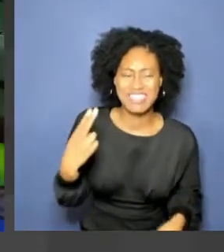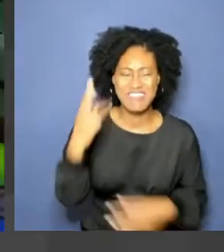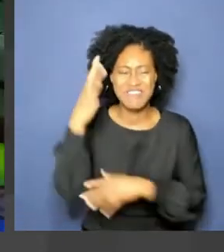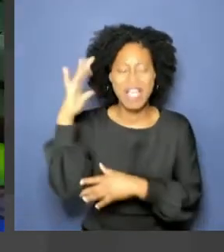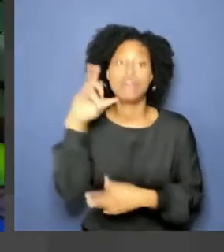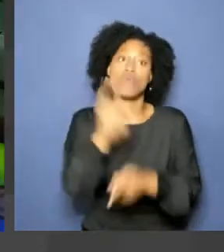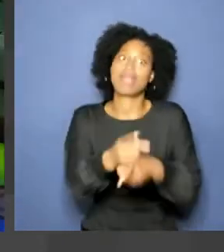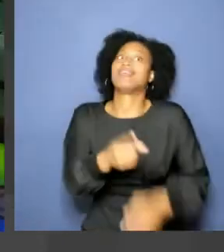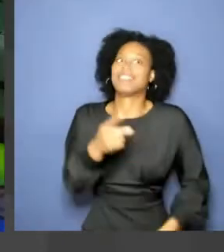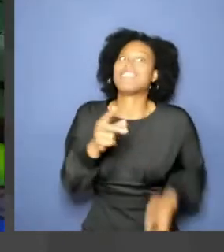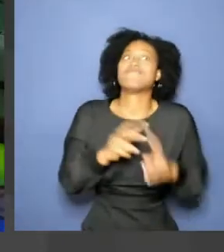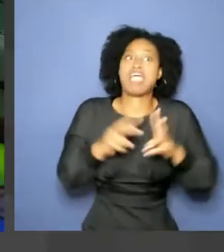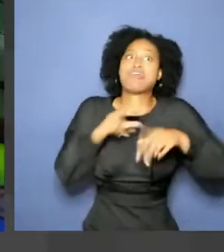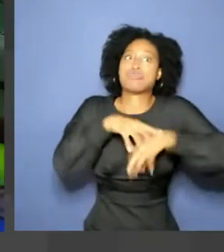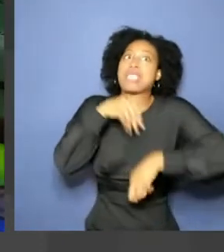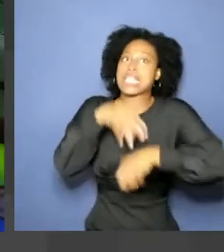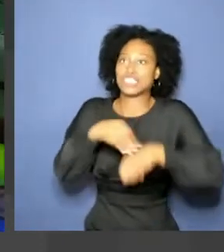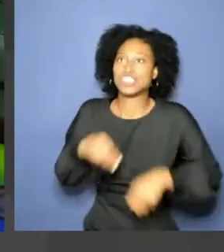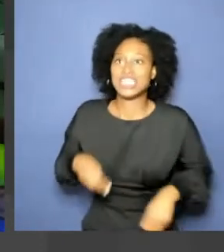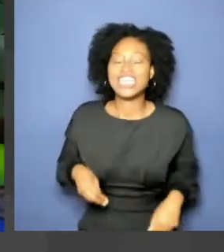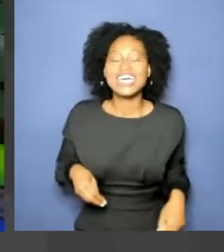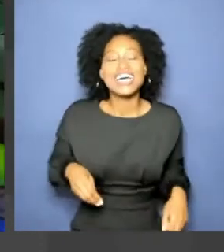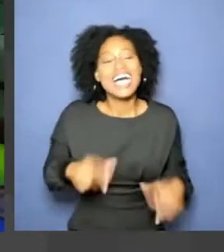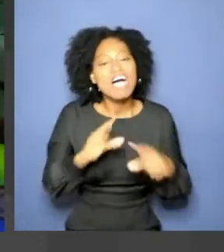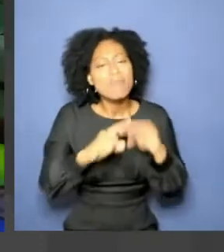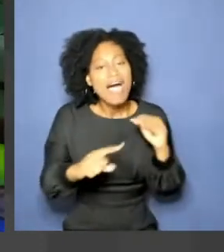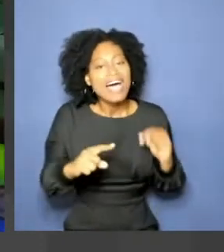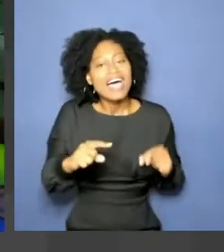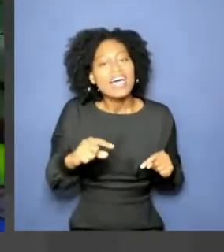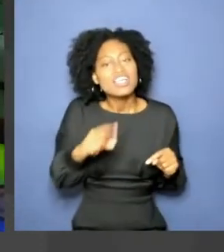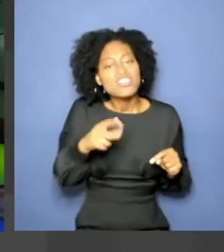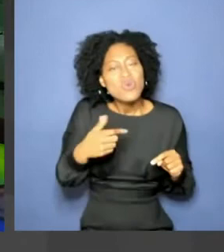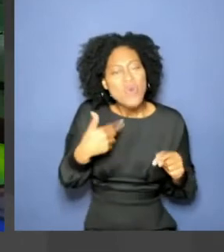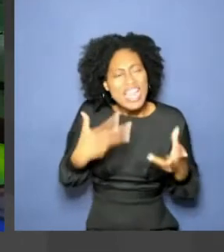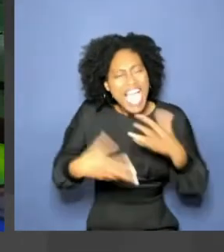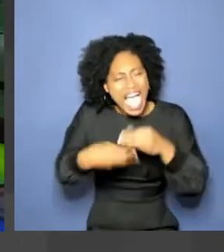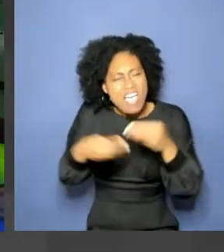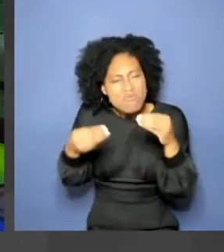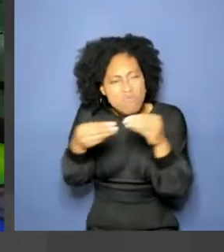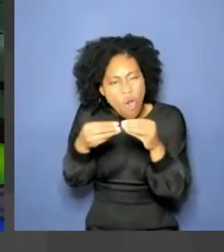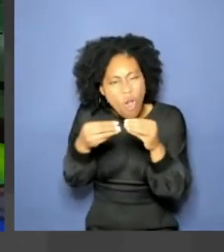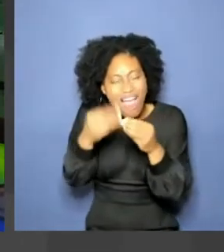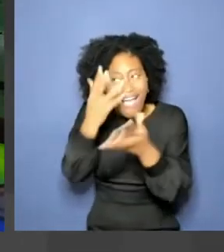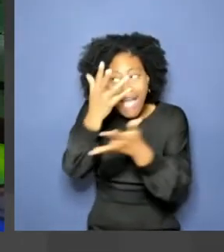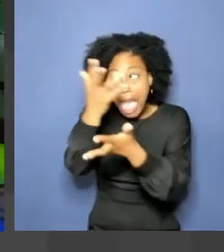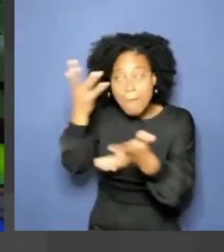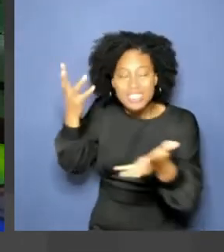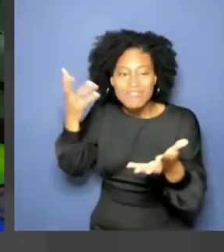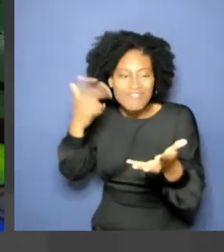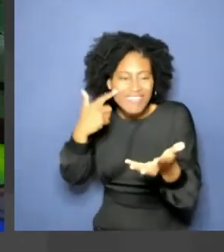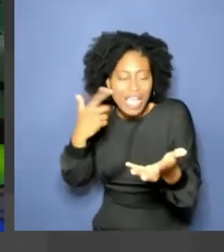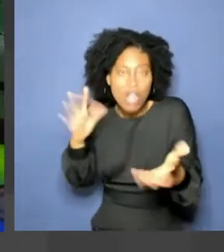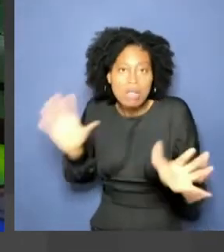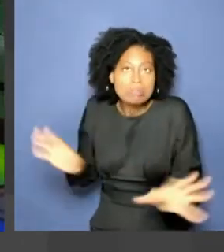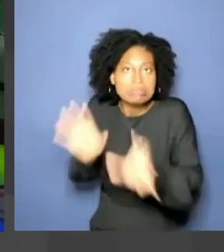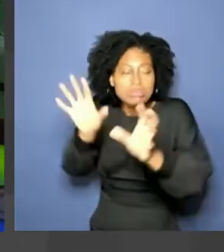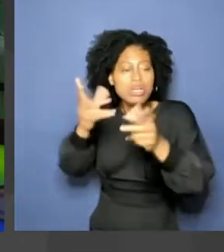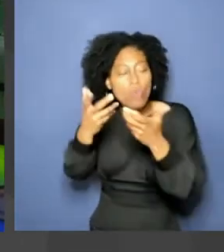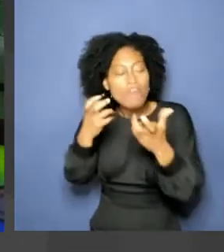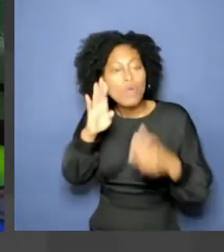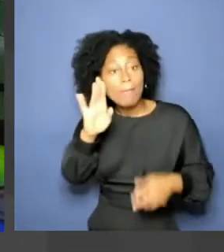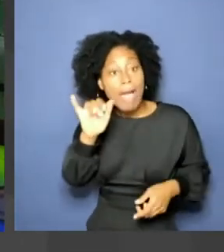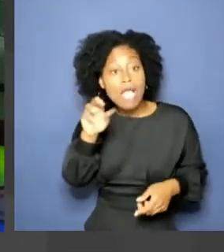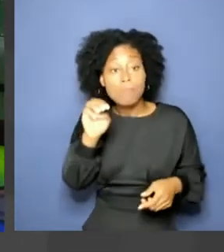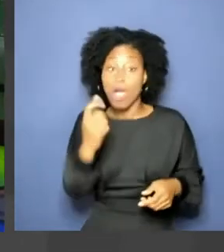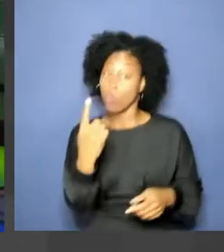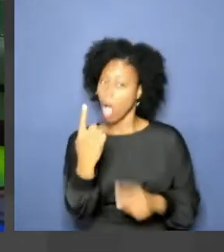It's gorgeous. And then you have, so you want to add more atmosphere to the different biomes, but there's one biome that you want, I